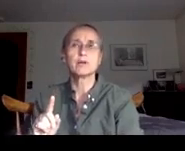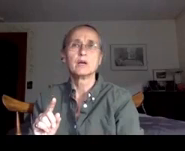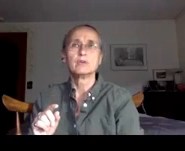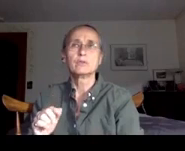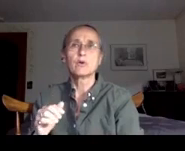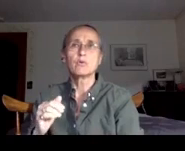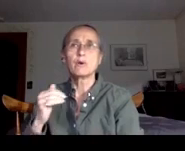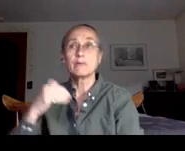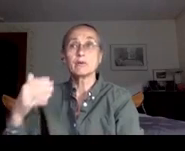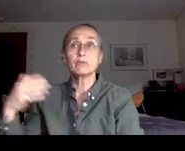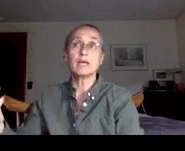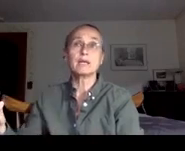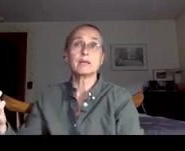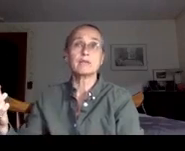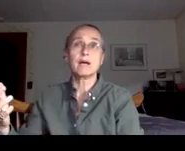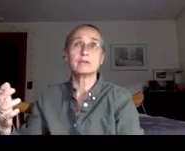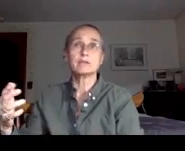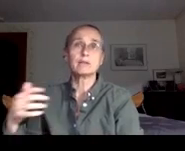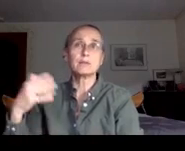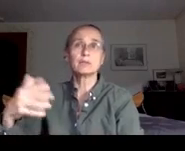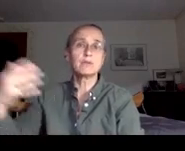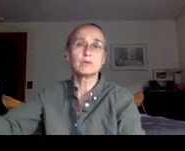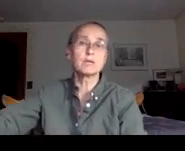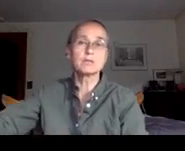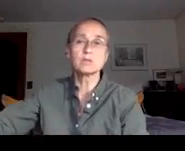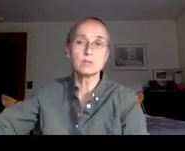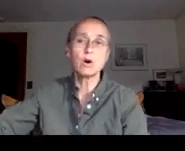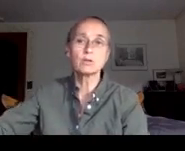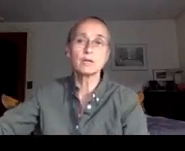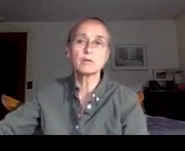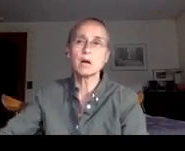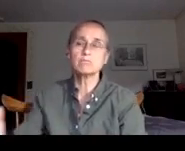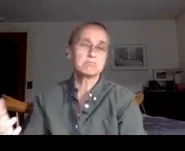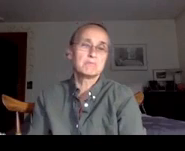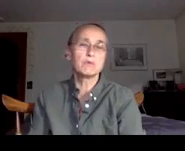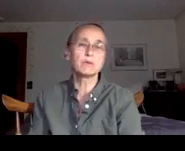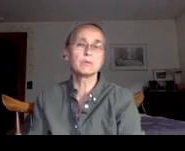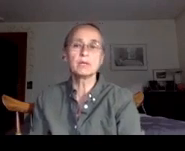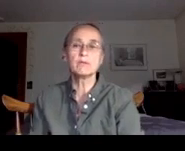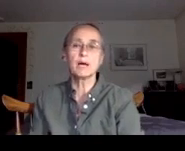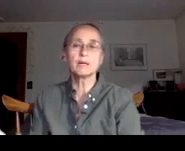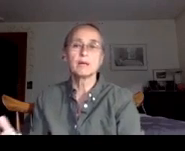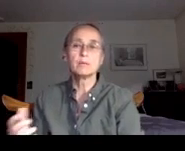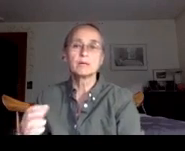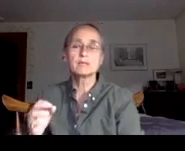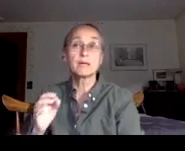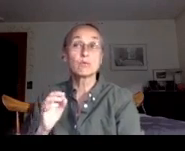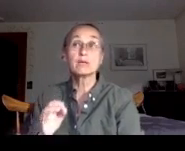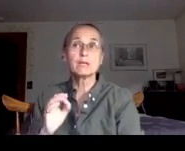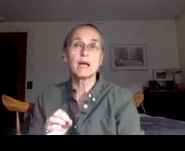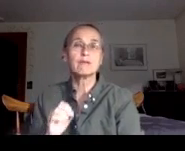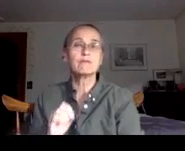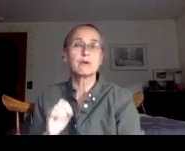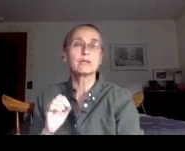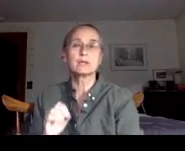class. So when they're saying that they believe your kid's going to talk later on, they really believe that because they